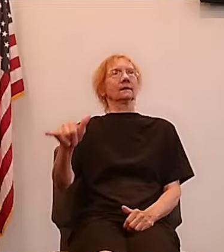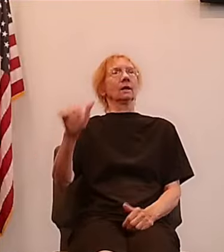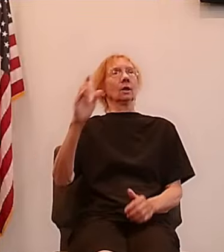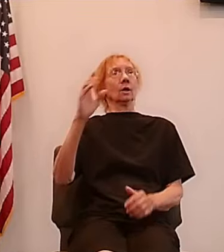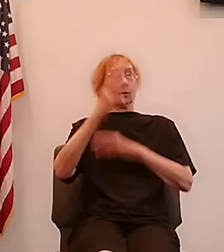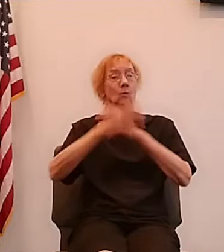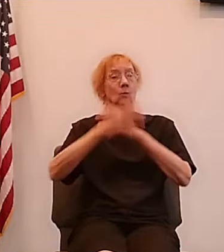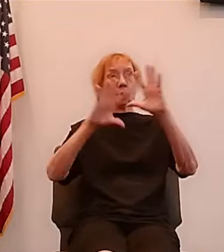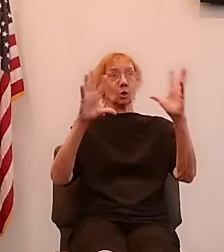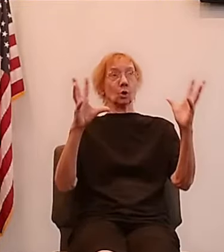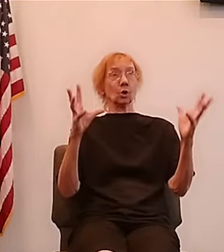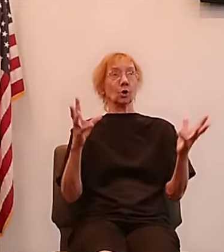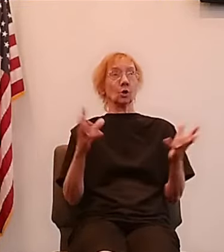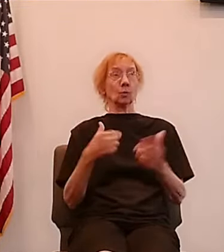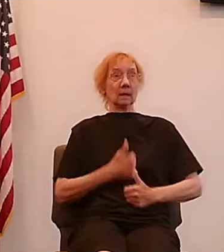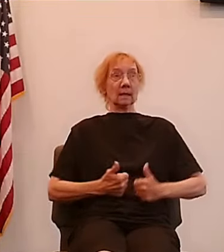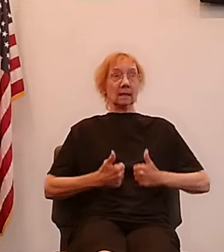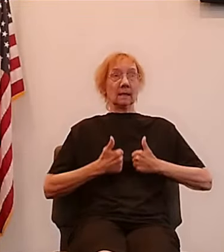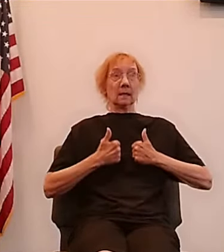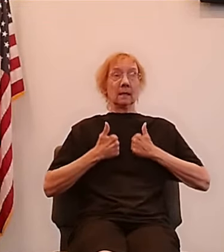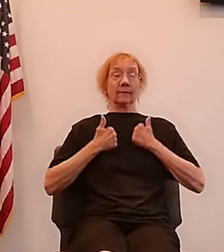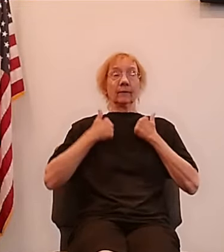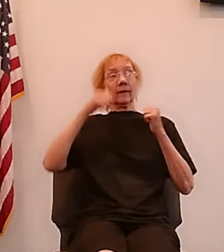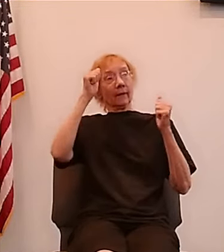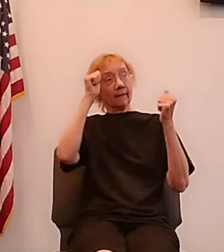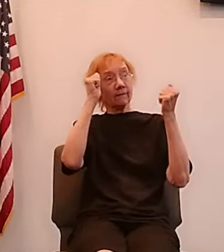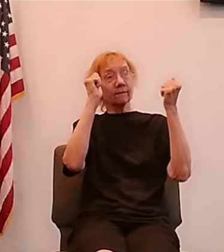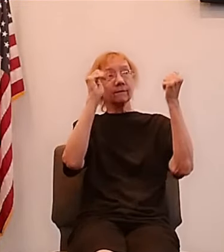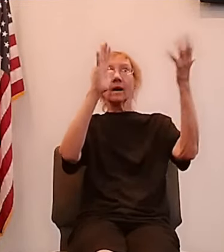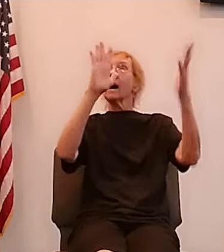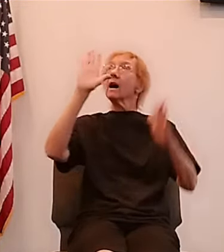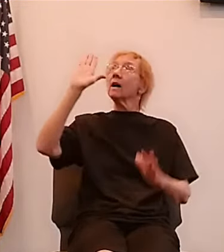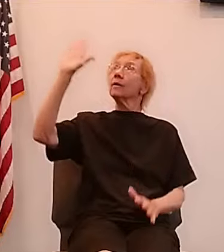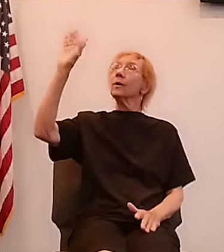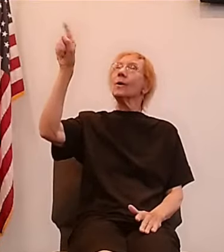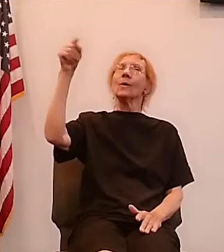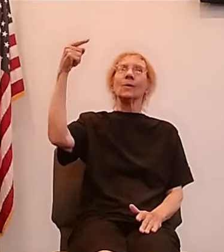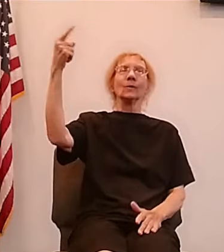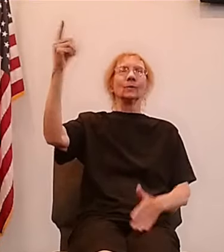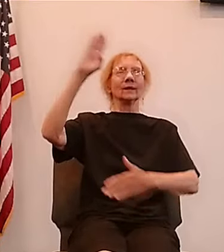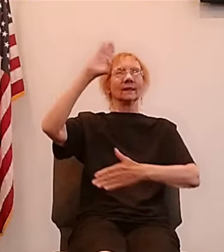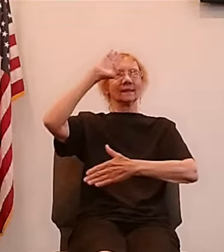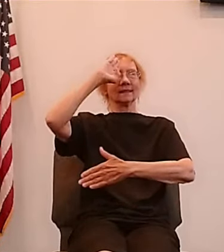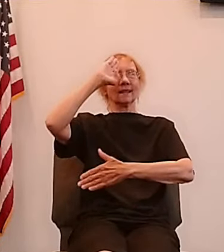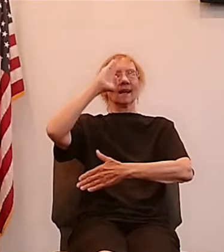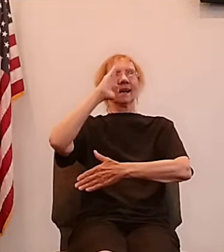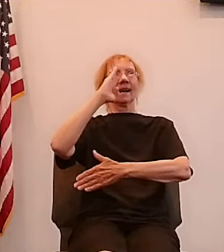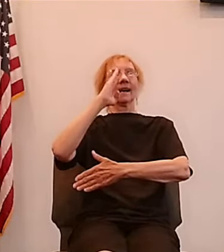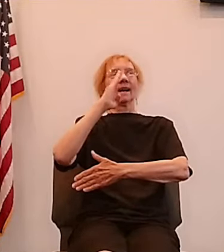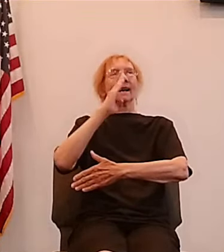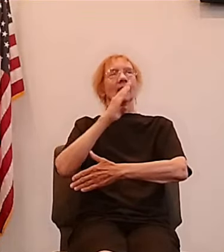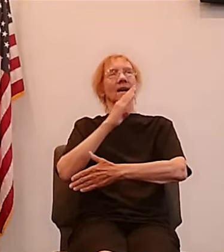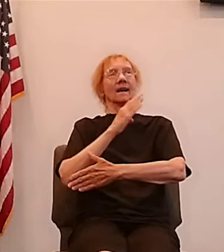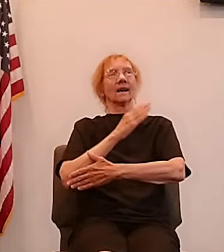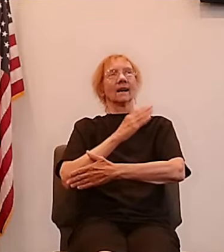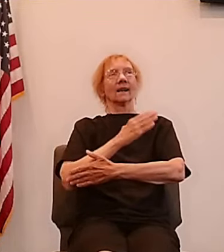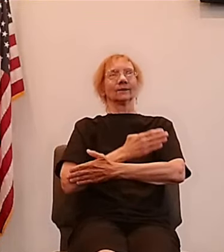everlasting to the world we live, the Father's only Son.